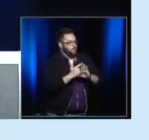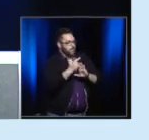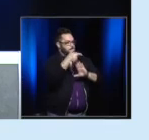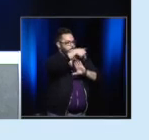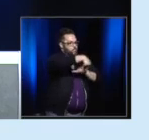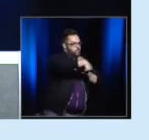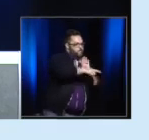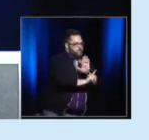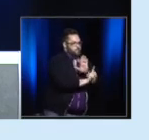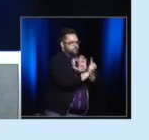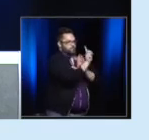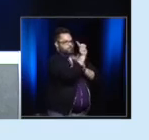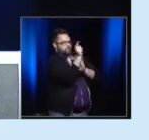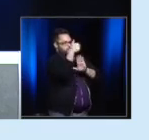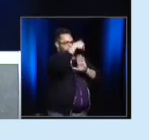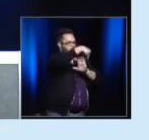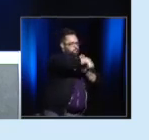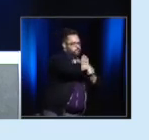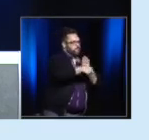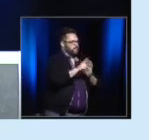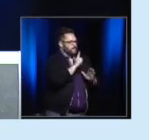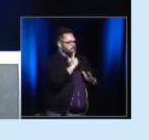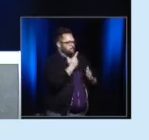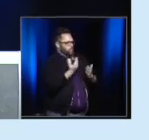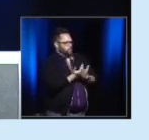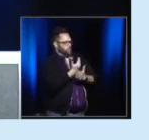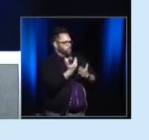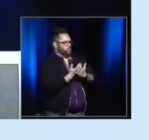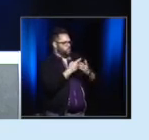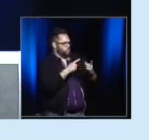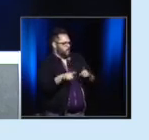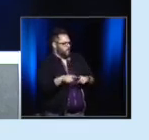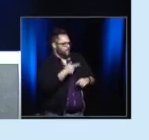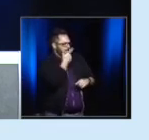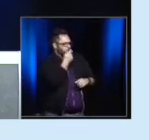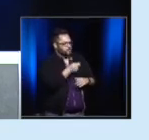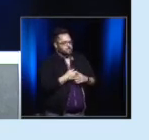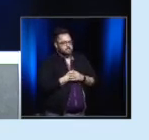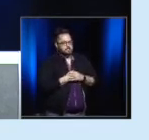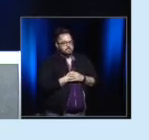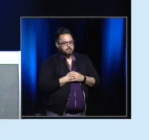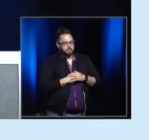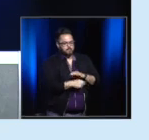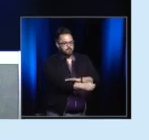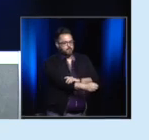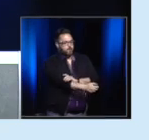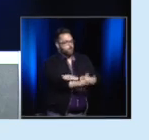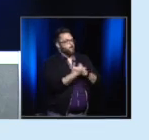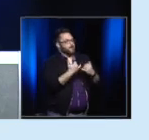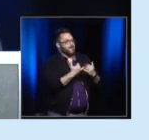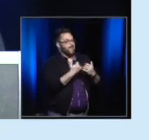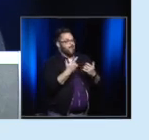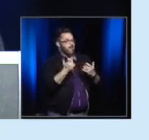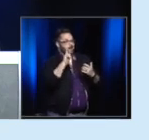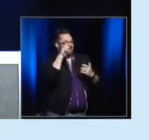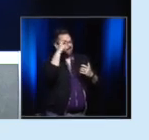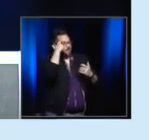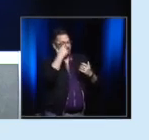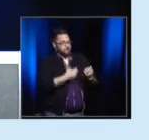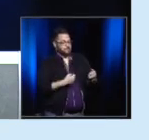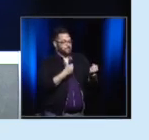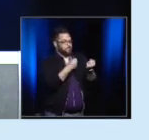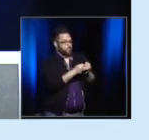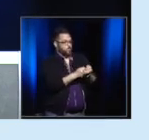very interesting and relatively recent phenomenon. With our new pro-fishing, anti-conservation government, we hope